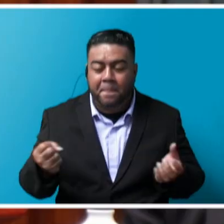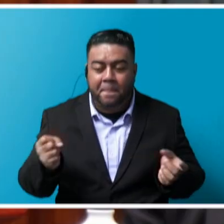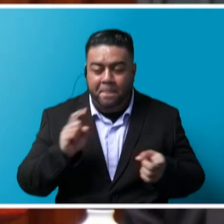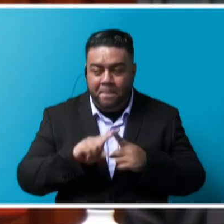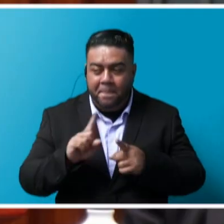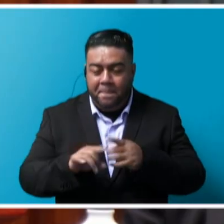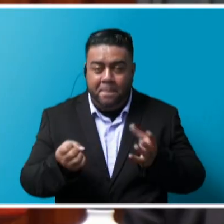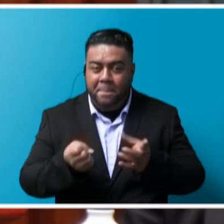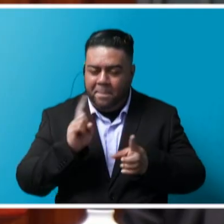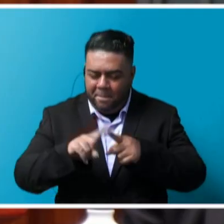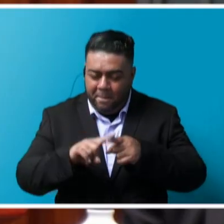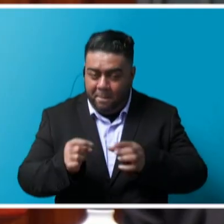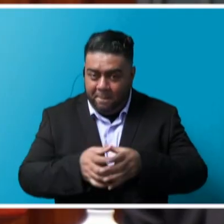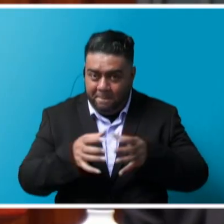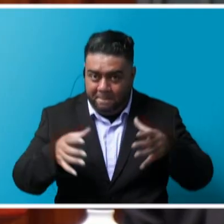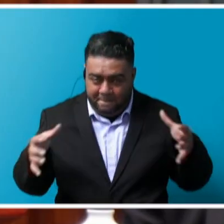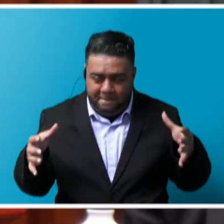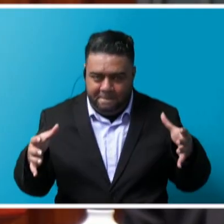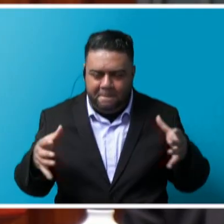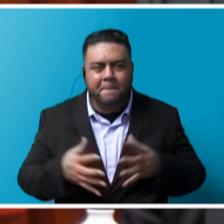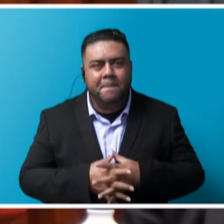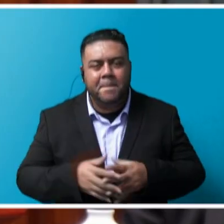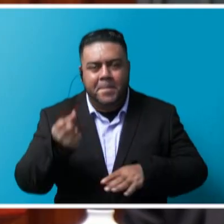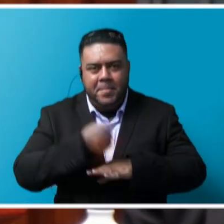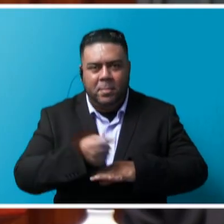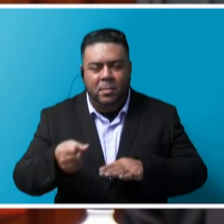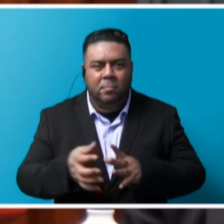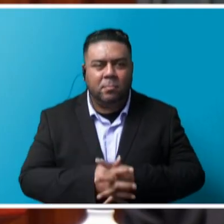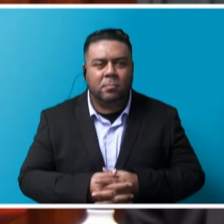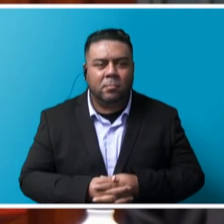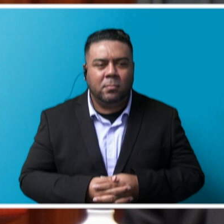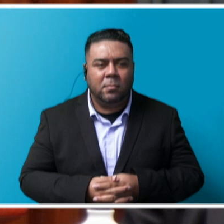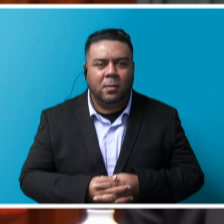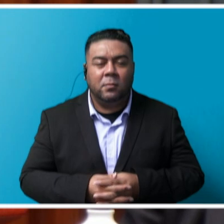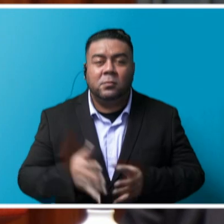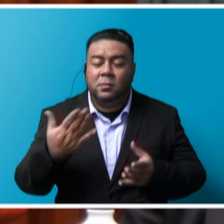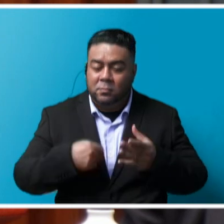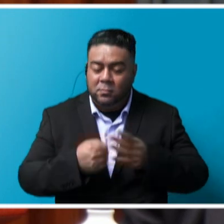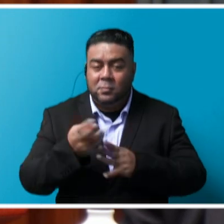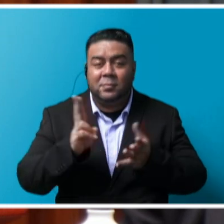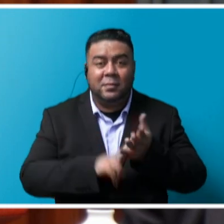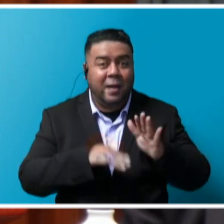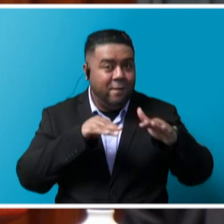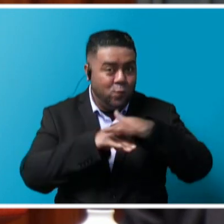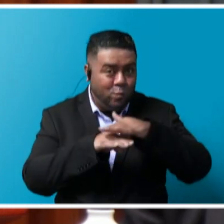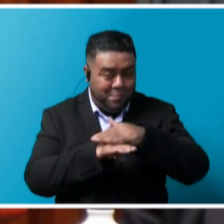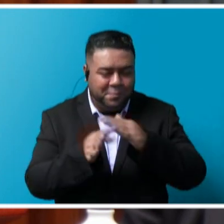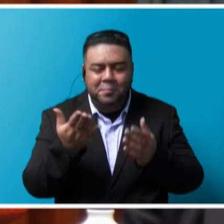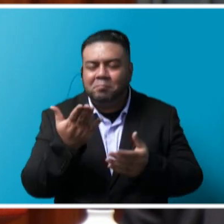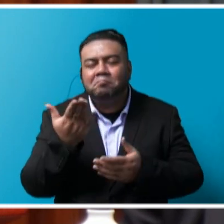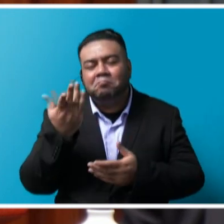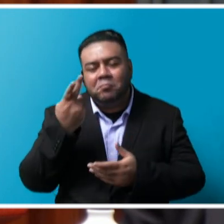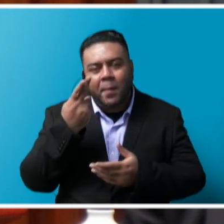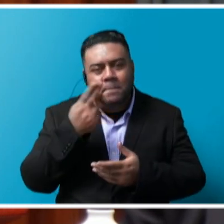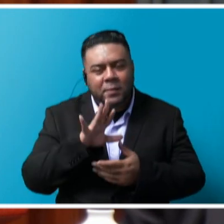deserve governance arrangements that match their aspirations. The creation of Navo as a town will provide dedicated